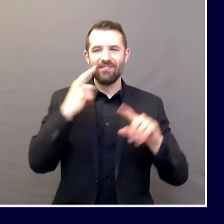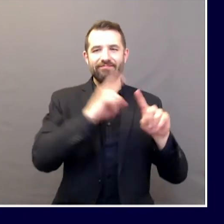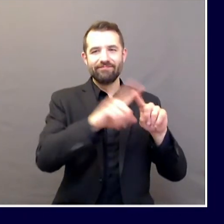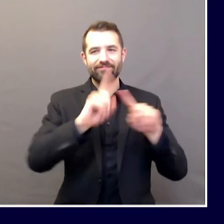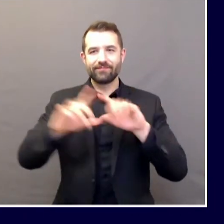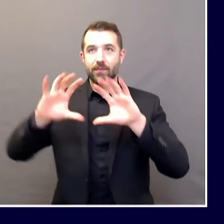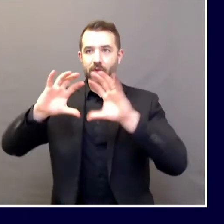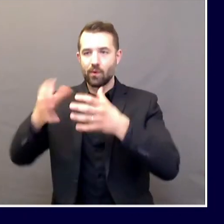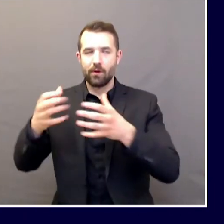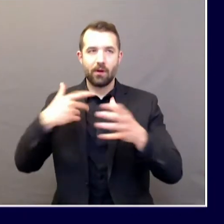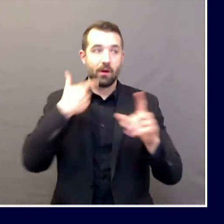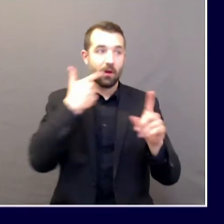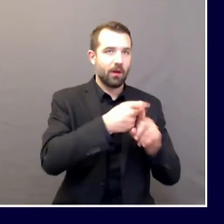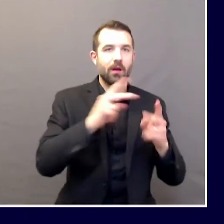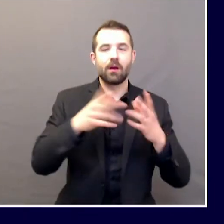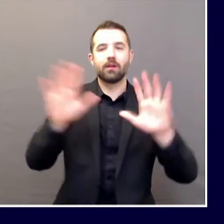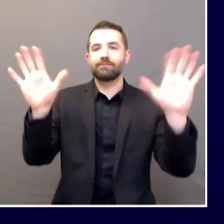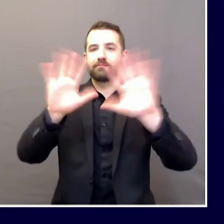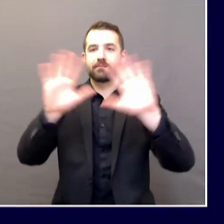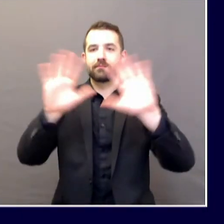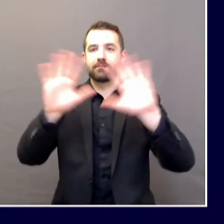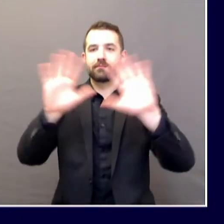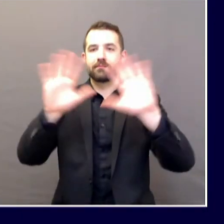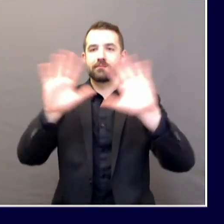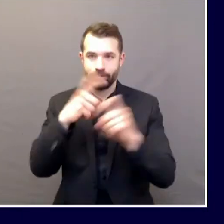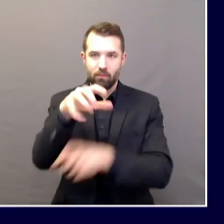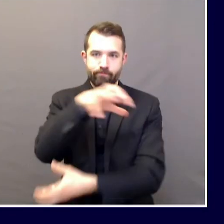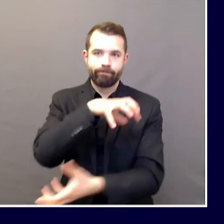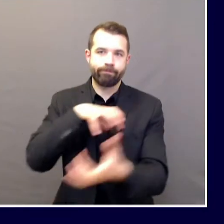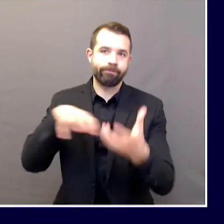is a logistical problem. It's something that we've